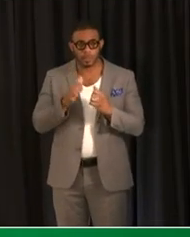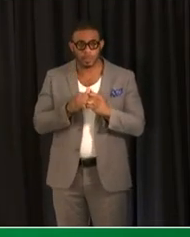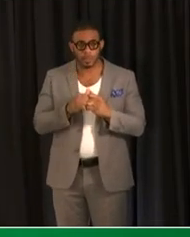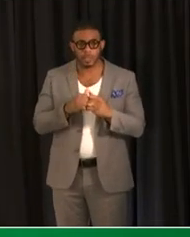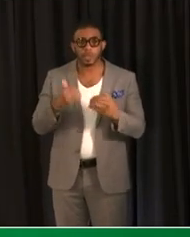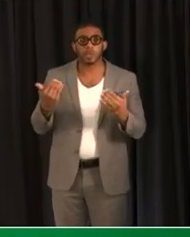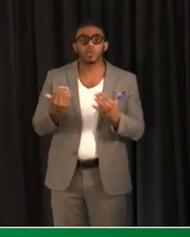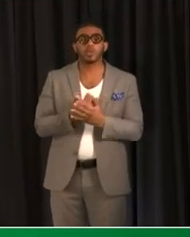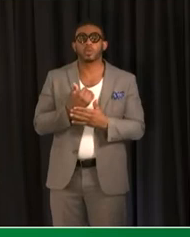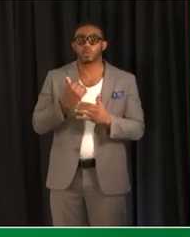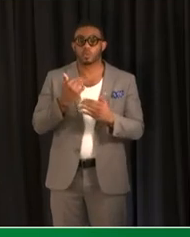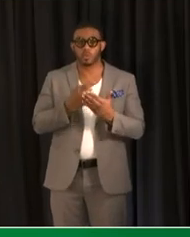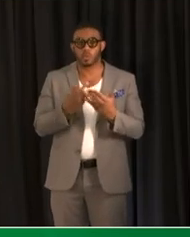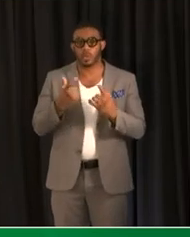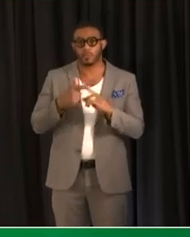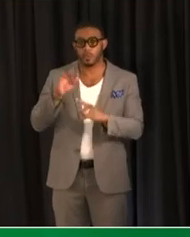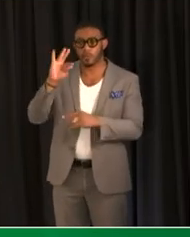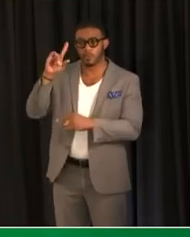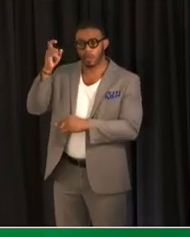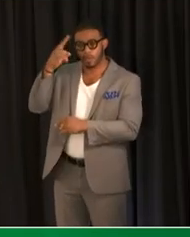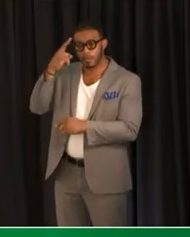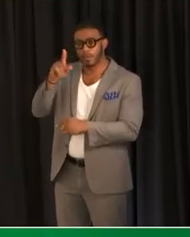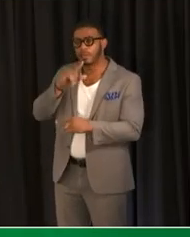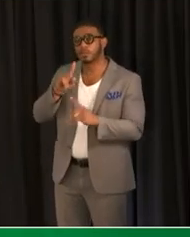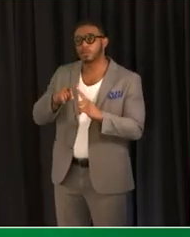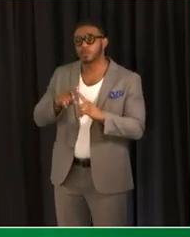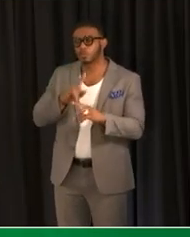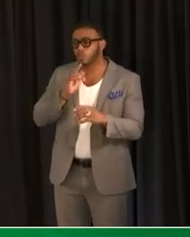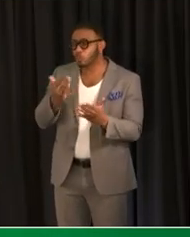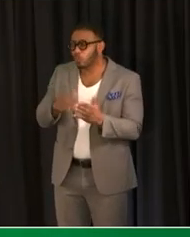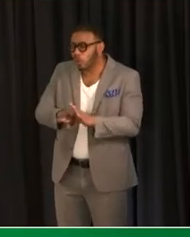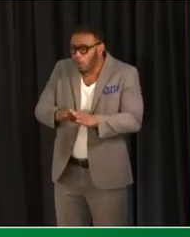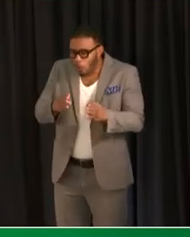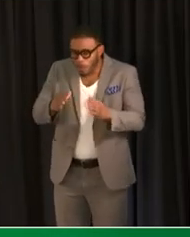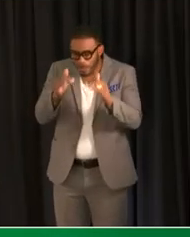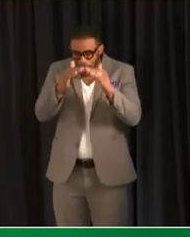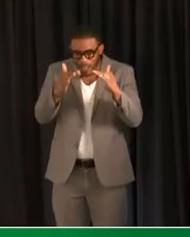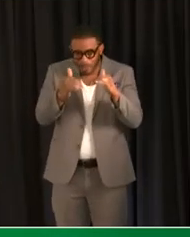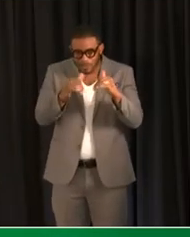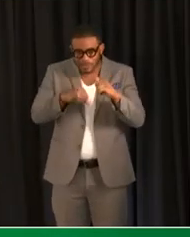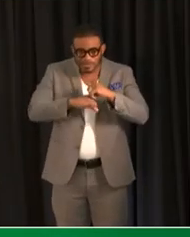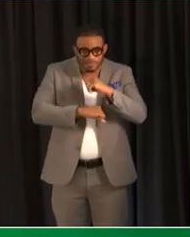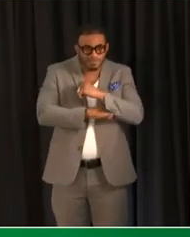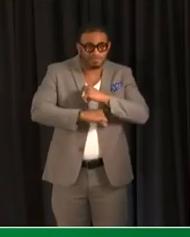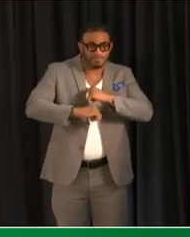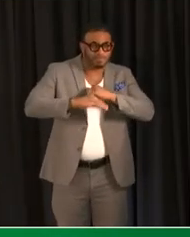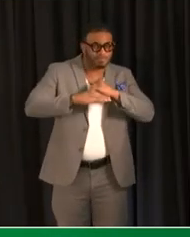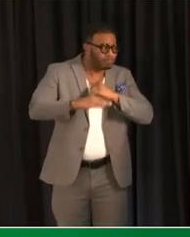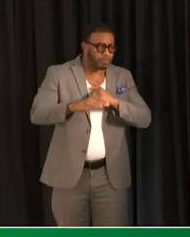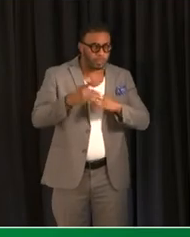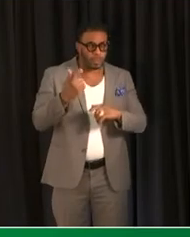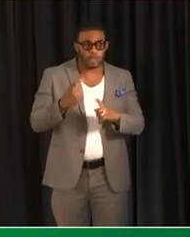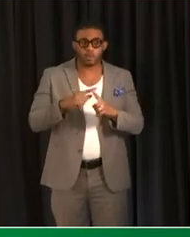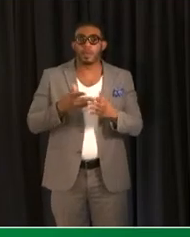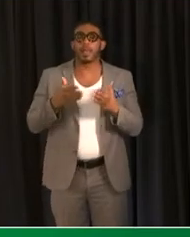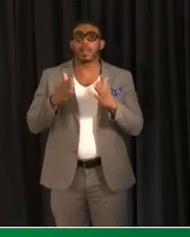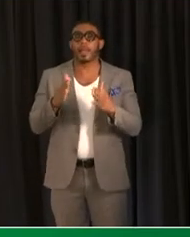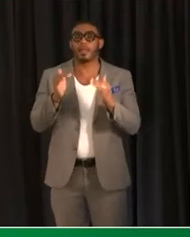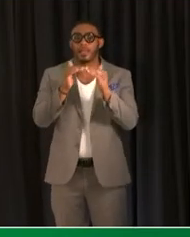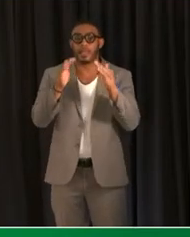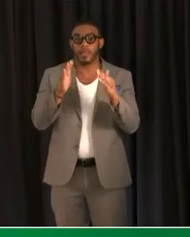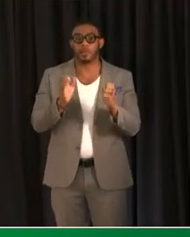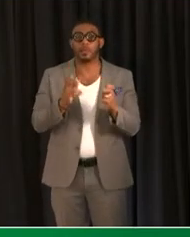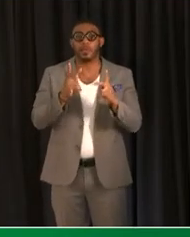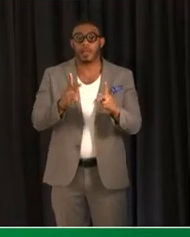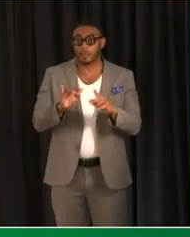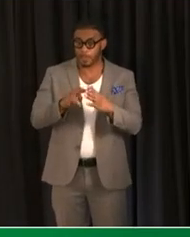considering with the new resource that's come from the federal government is to reopen the Housing Stabilization Grant in order to allow